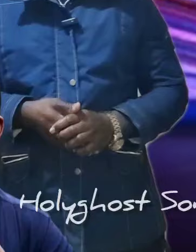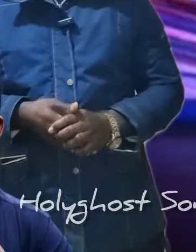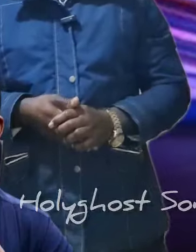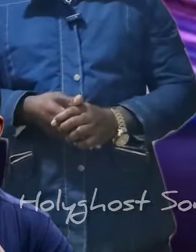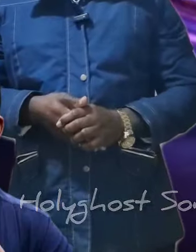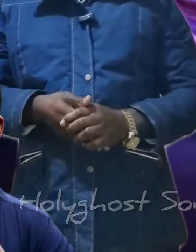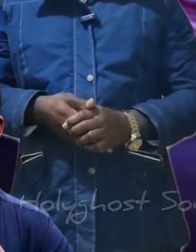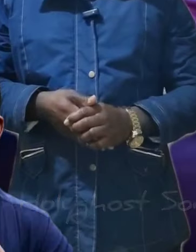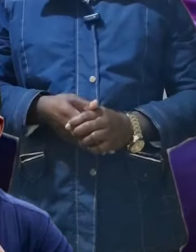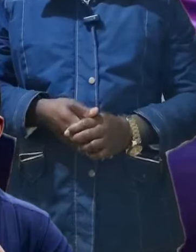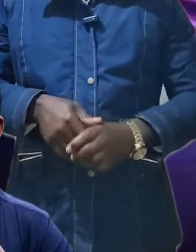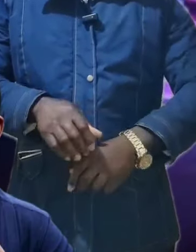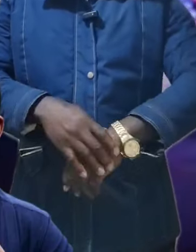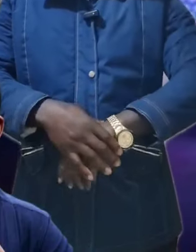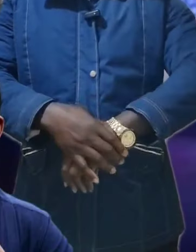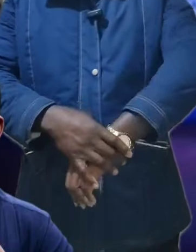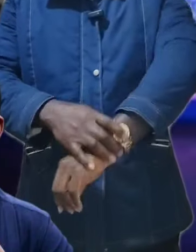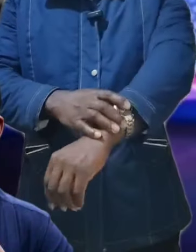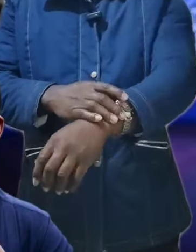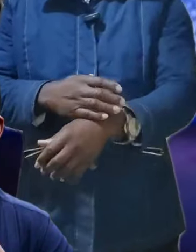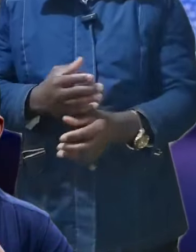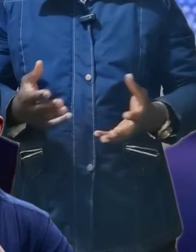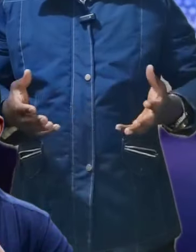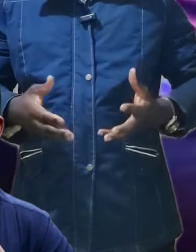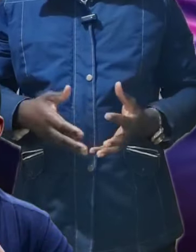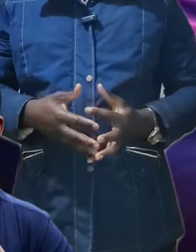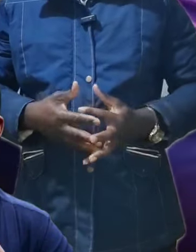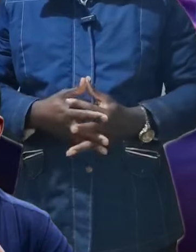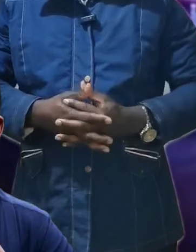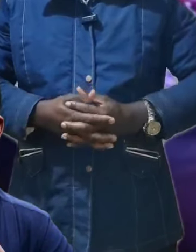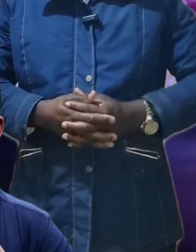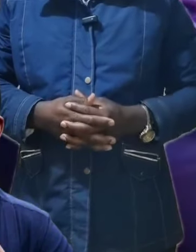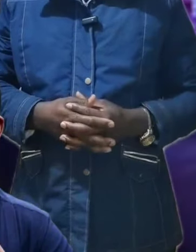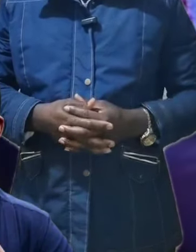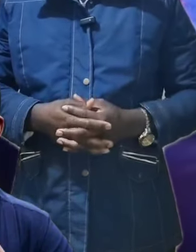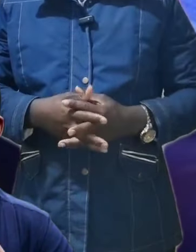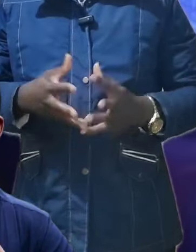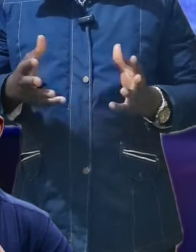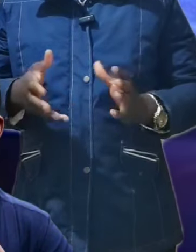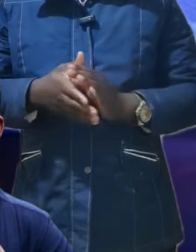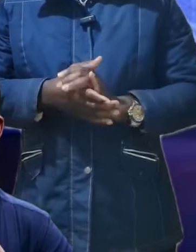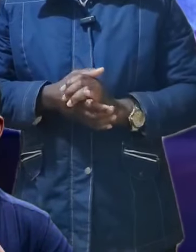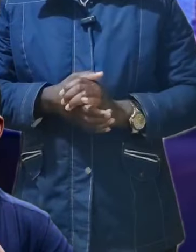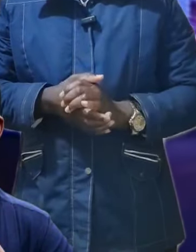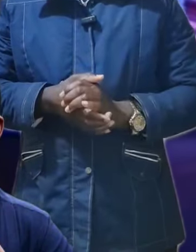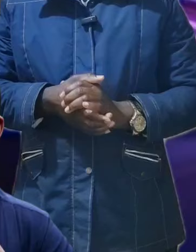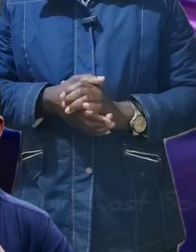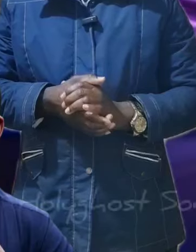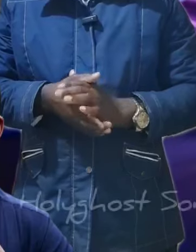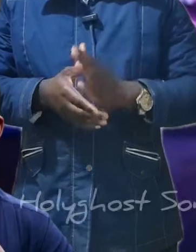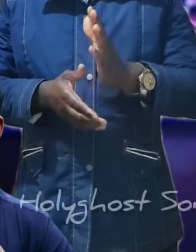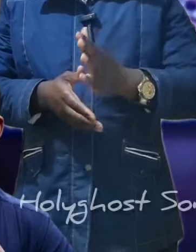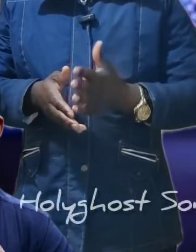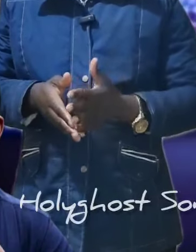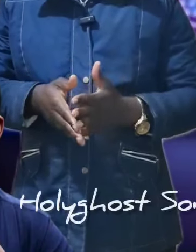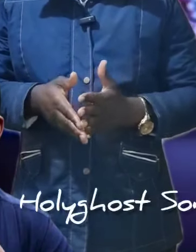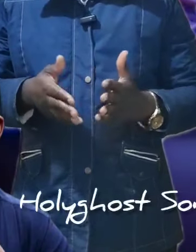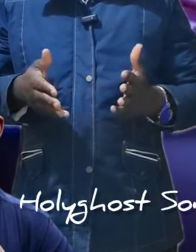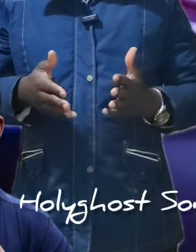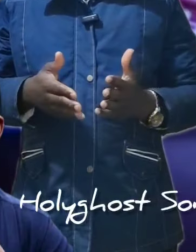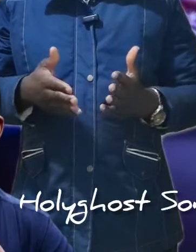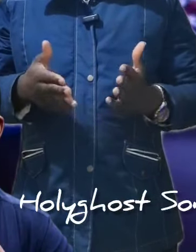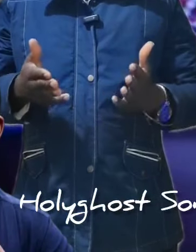lawyer, barrister Deji. He has come out to lambast Pablo Escobar. He said he's calling for anarchy.